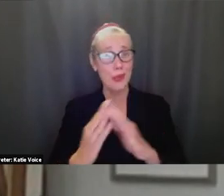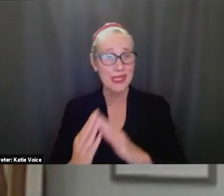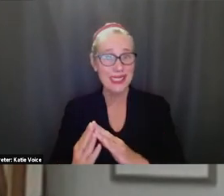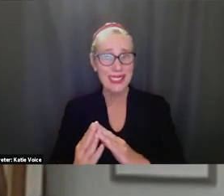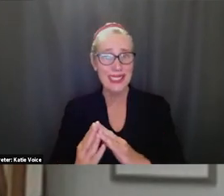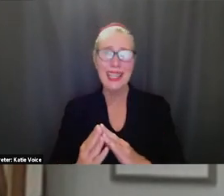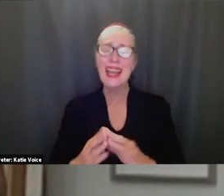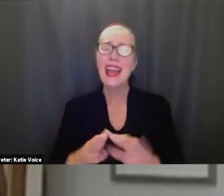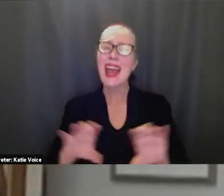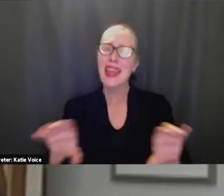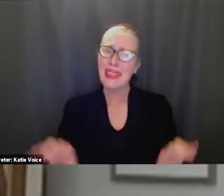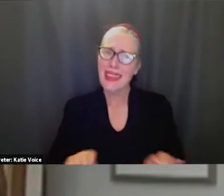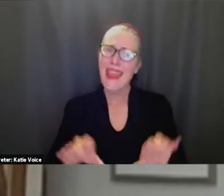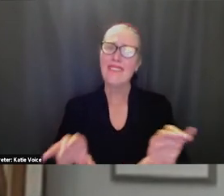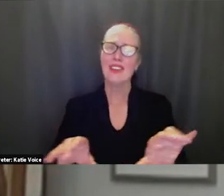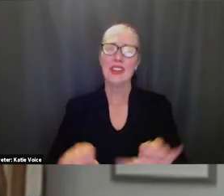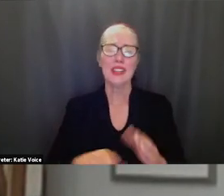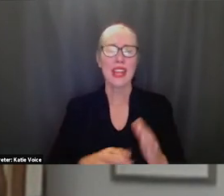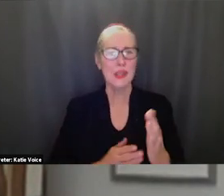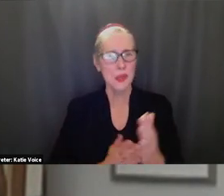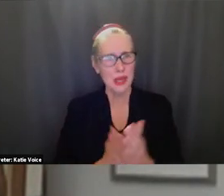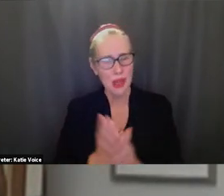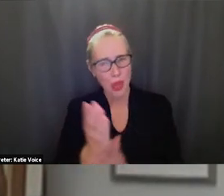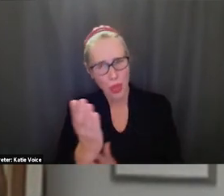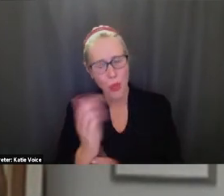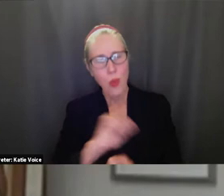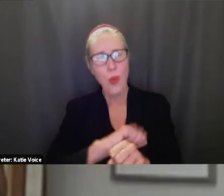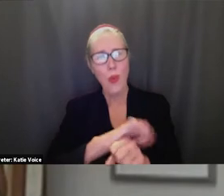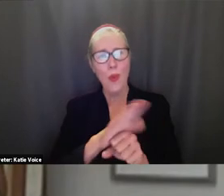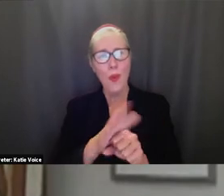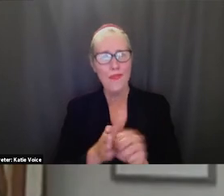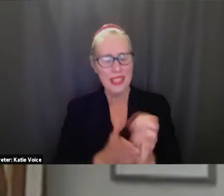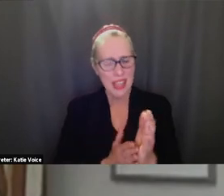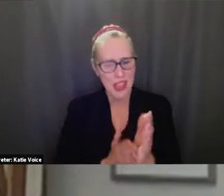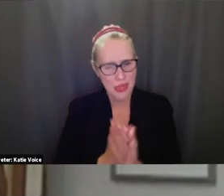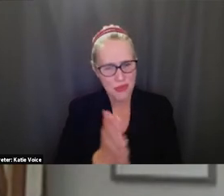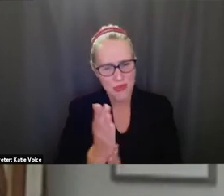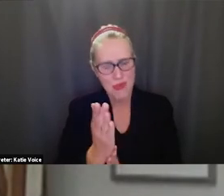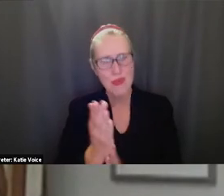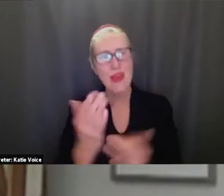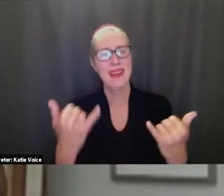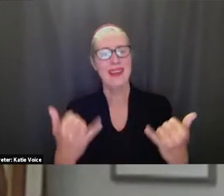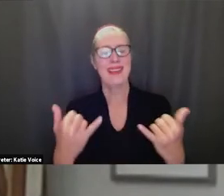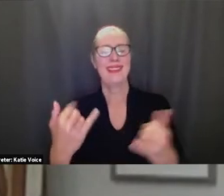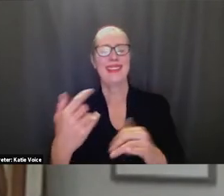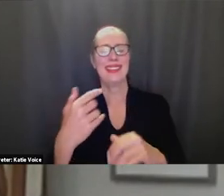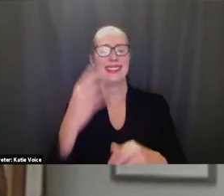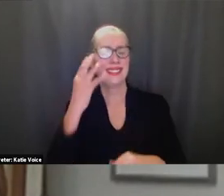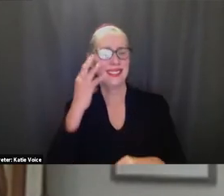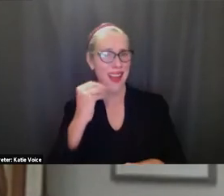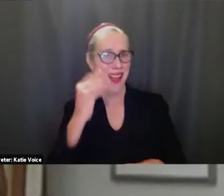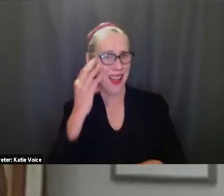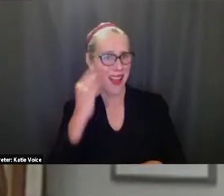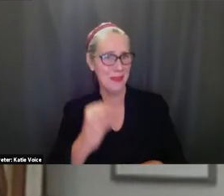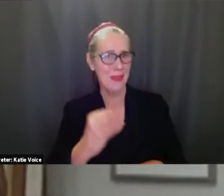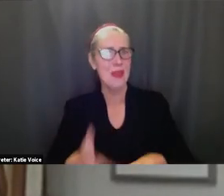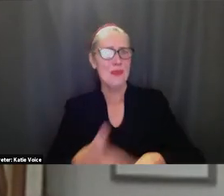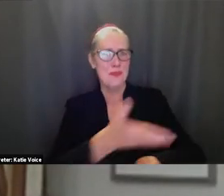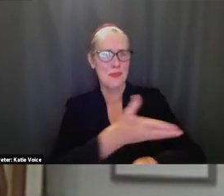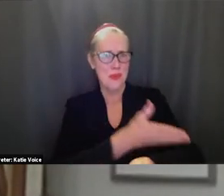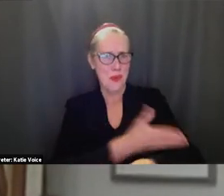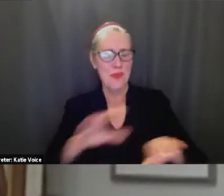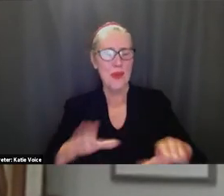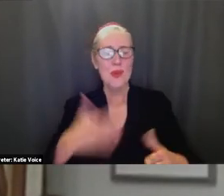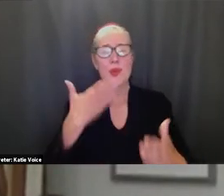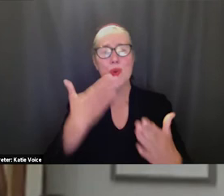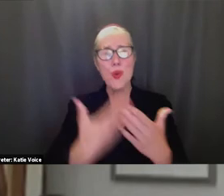deal with covid and get through this time looking forward to having us just do well as a community so thank you to